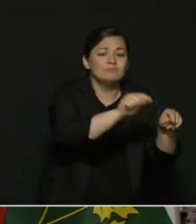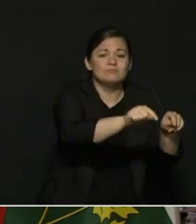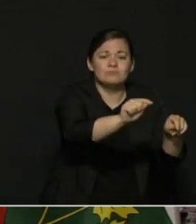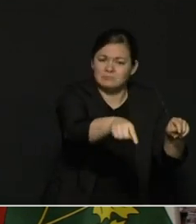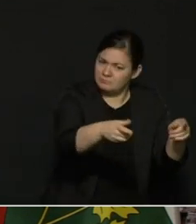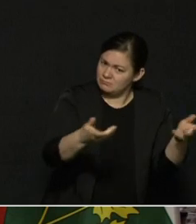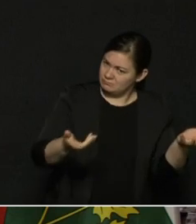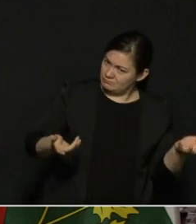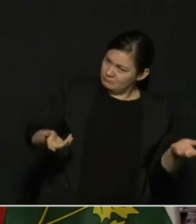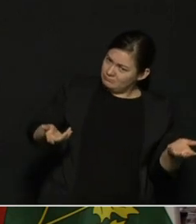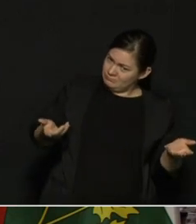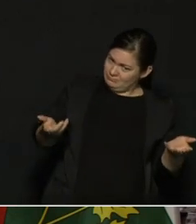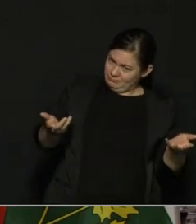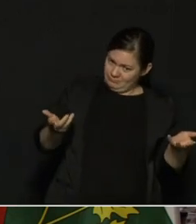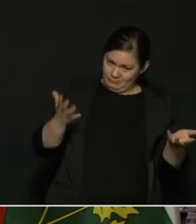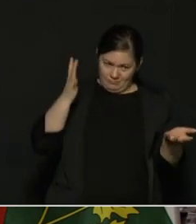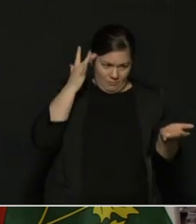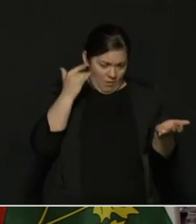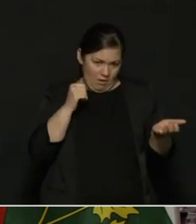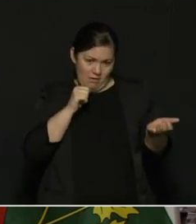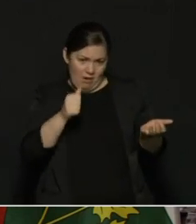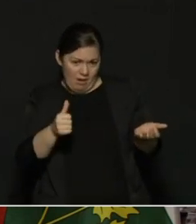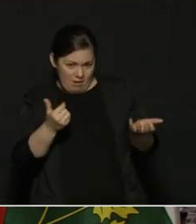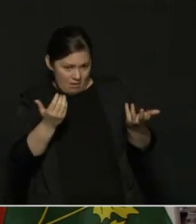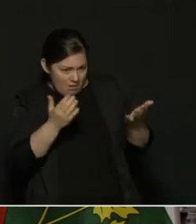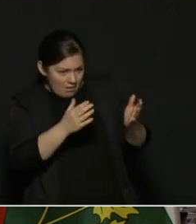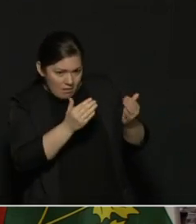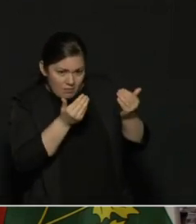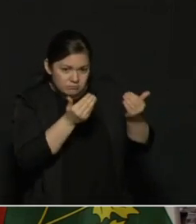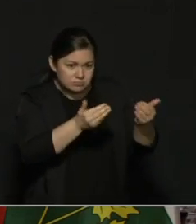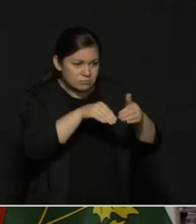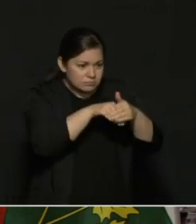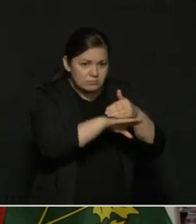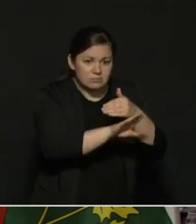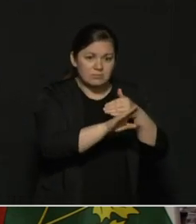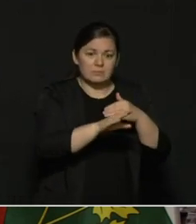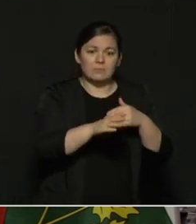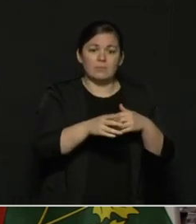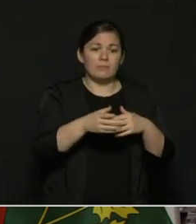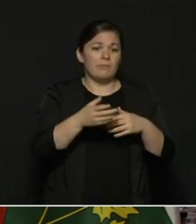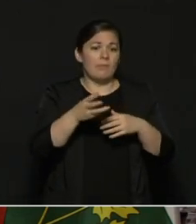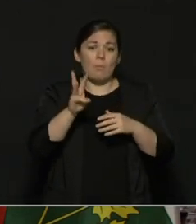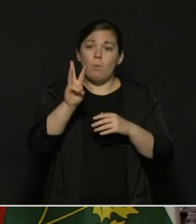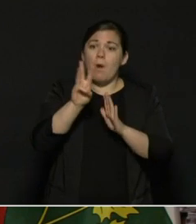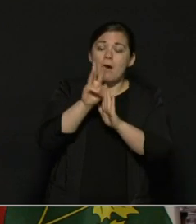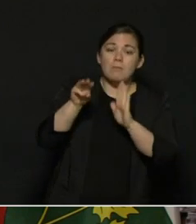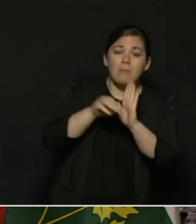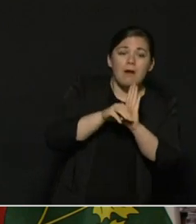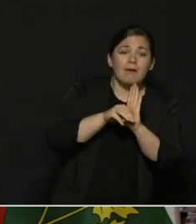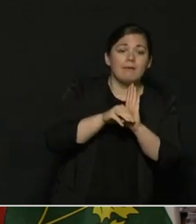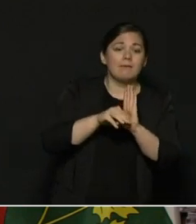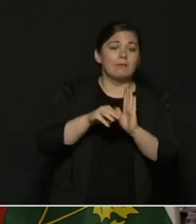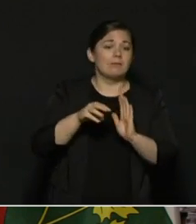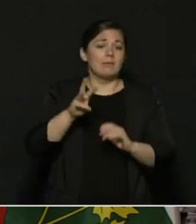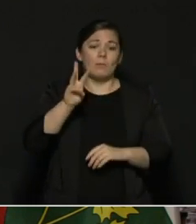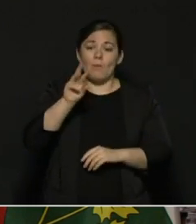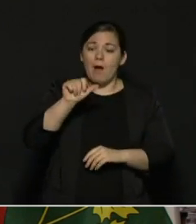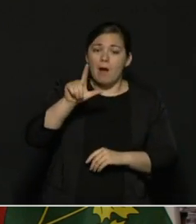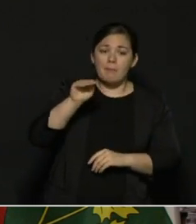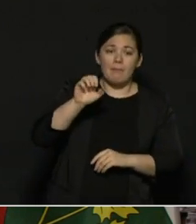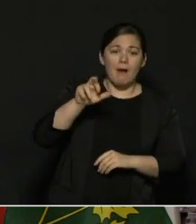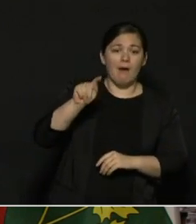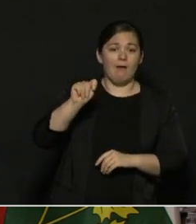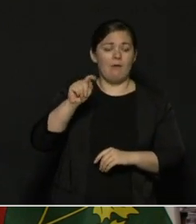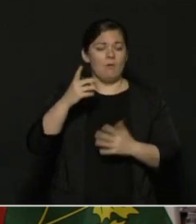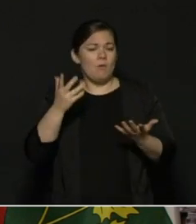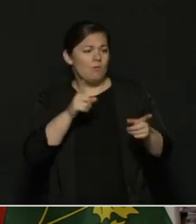that the hardware store sells, but not allowed to go to an actual hardware store? What is your thinking on that?